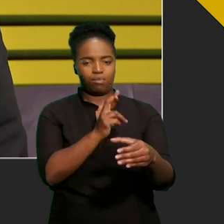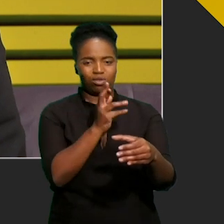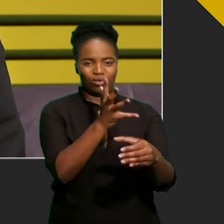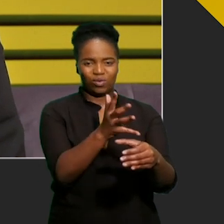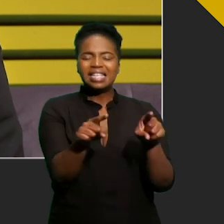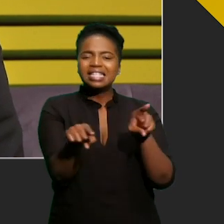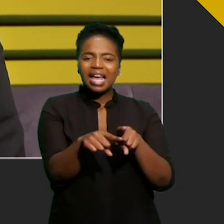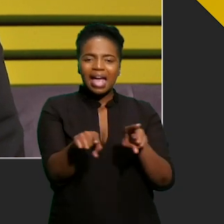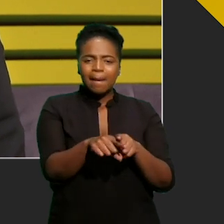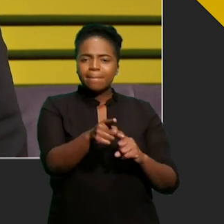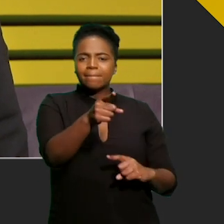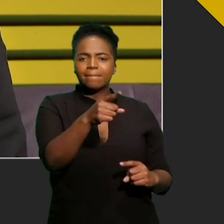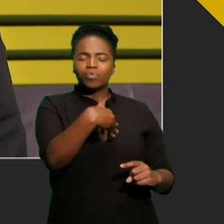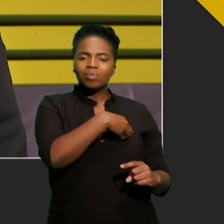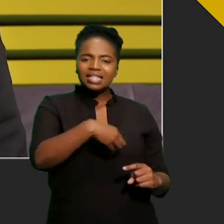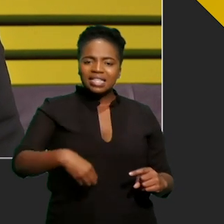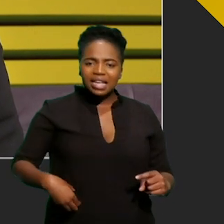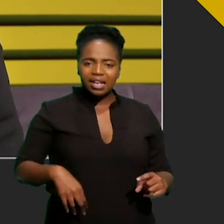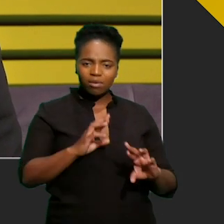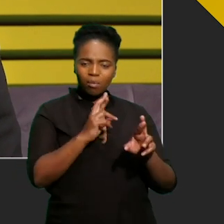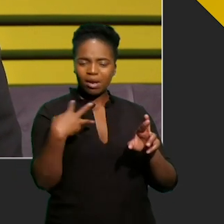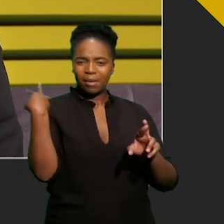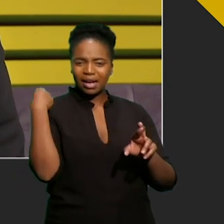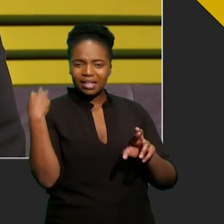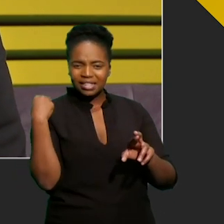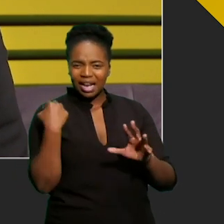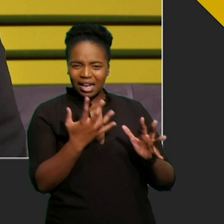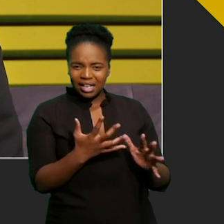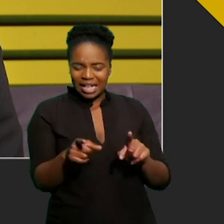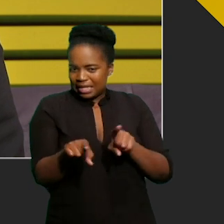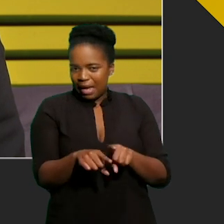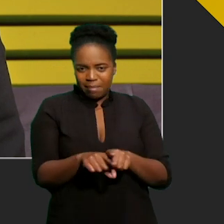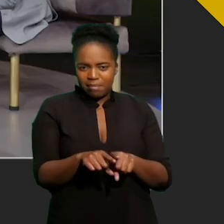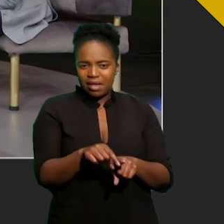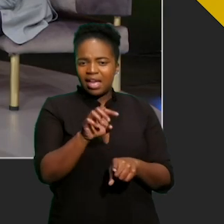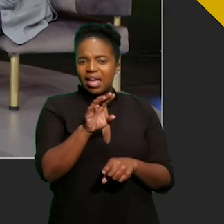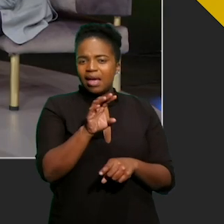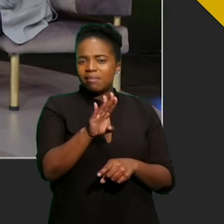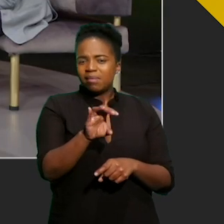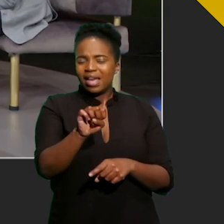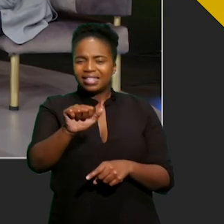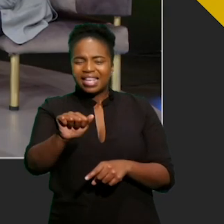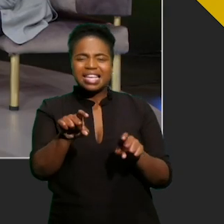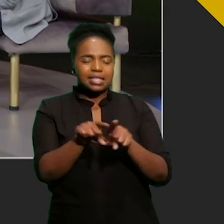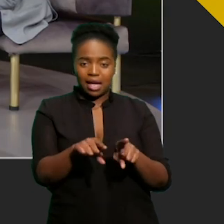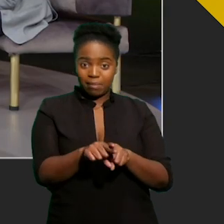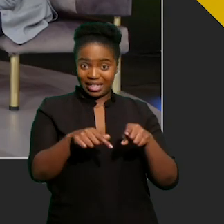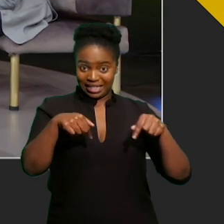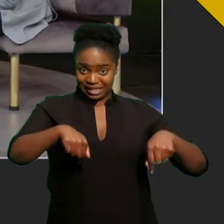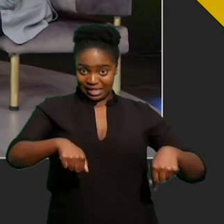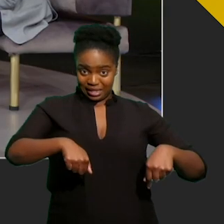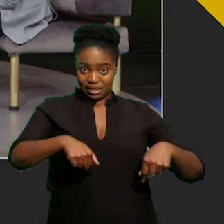are doing their job. Yes. Right? The press council, the BCCSA, kids are also saying, sure, runa the